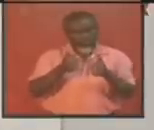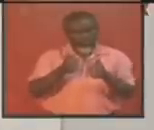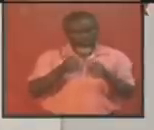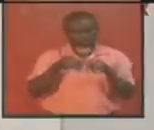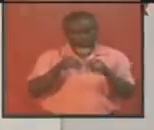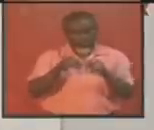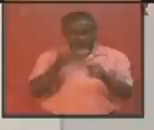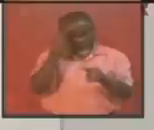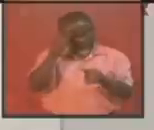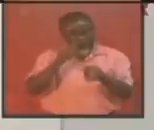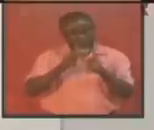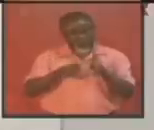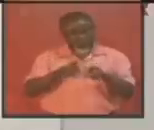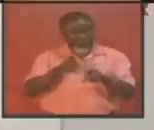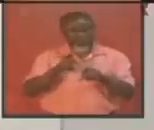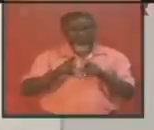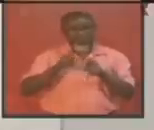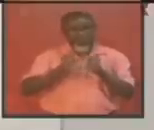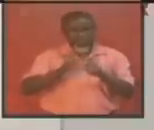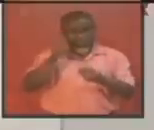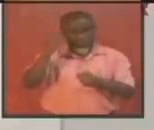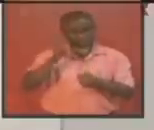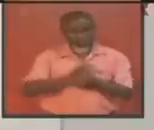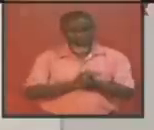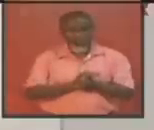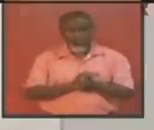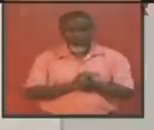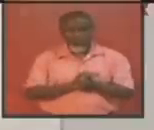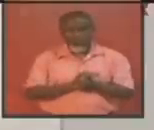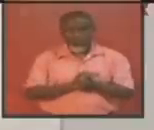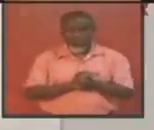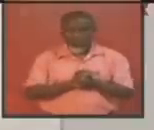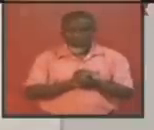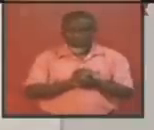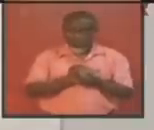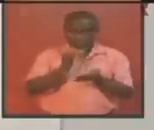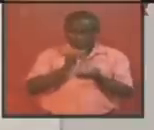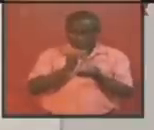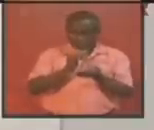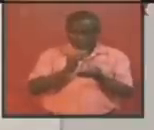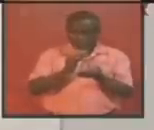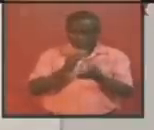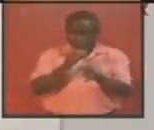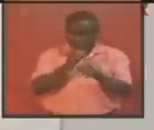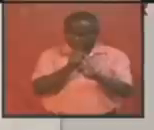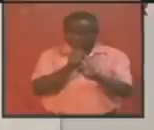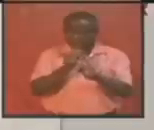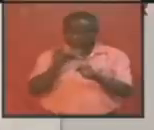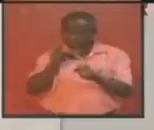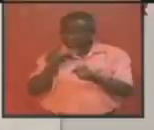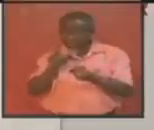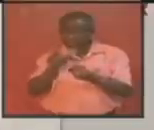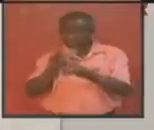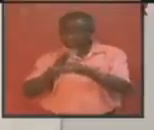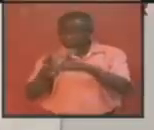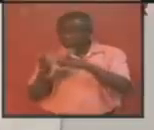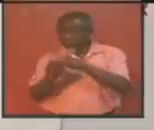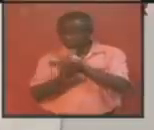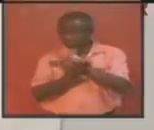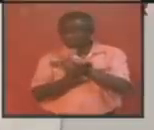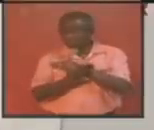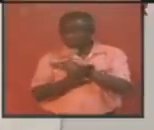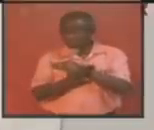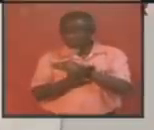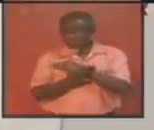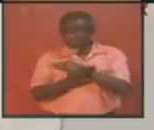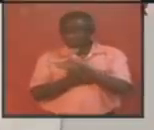just due to the sequence, on the smaller amount that has been received by the government of Barbados. But the reality is,